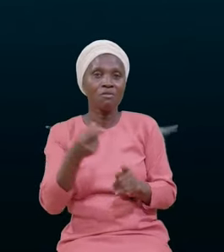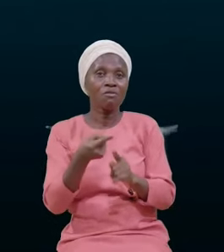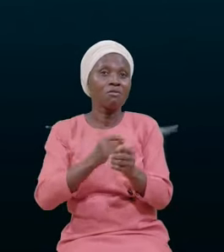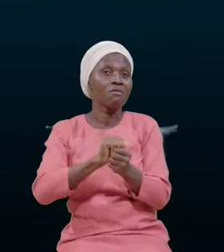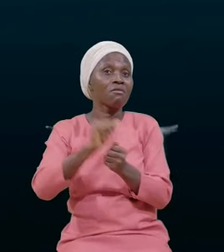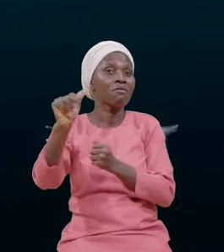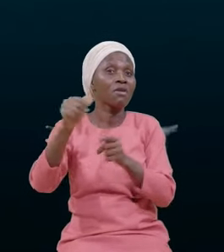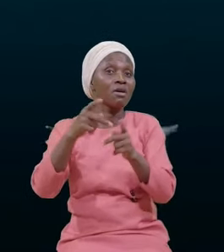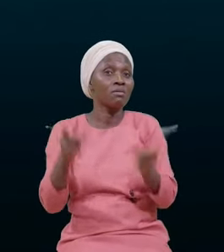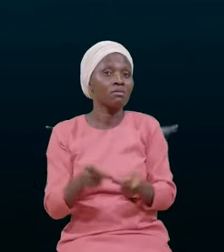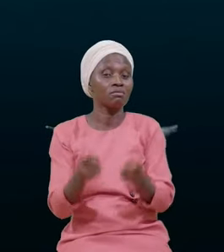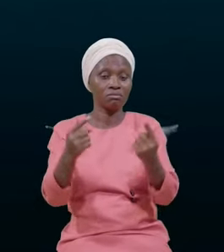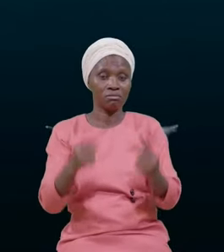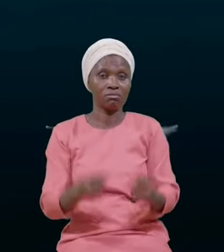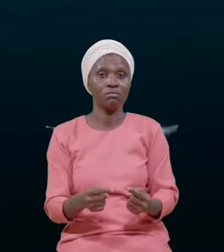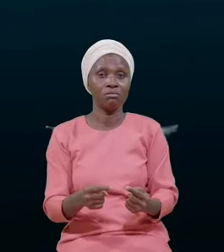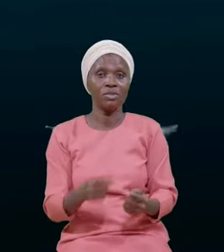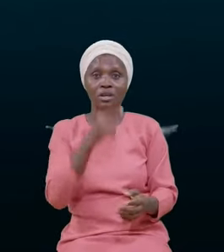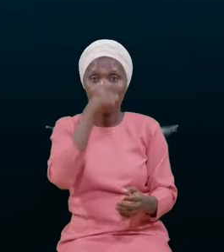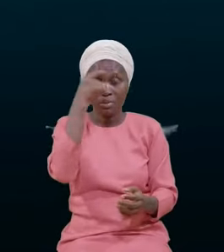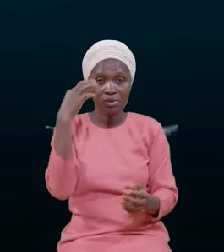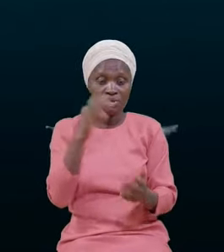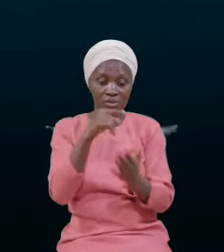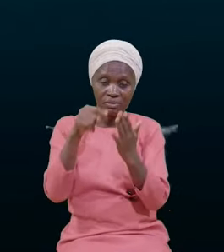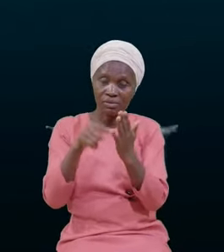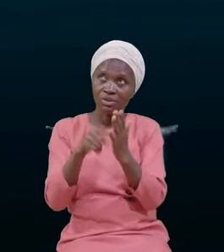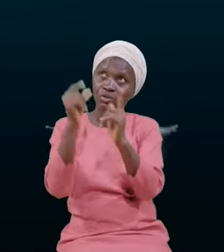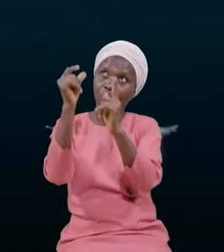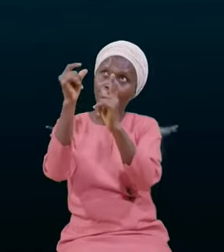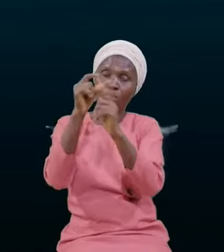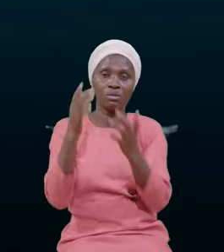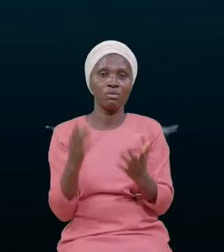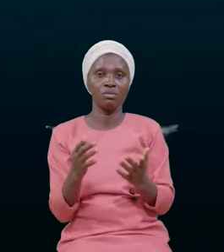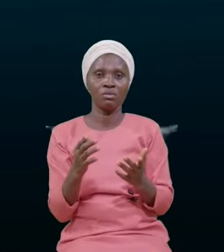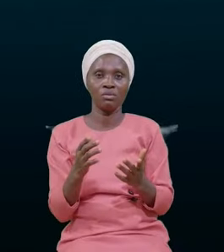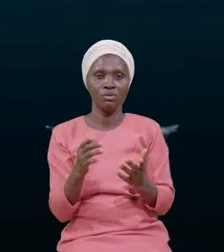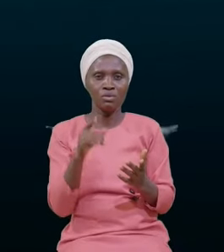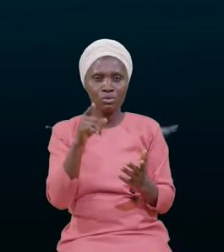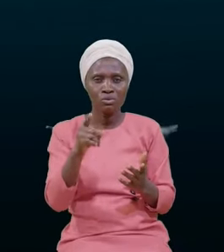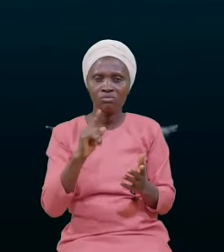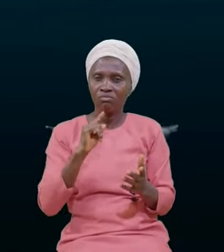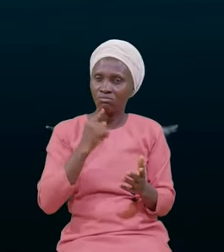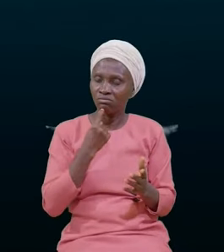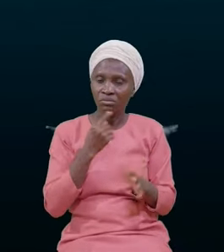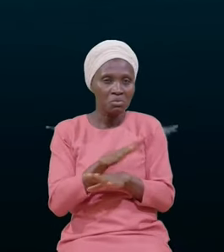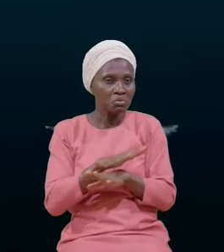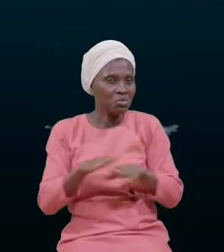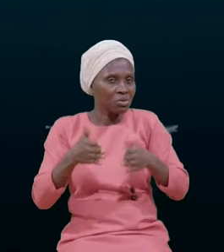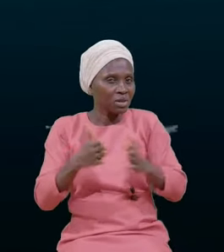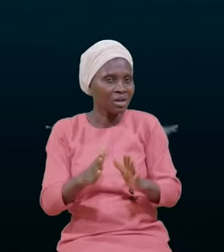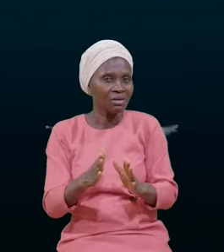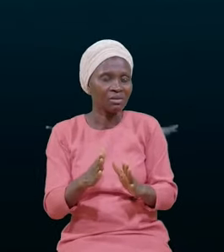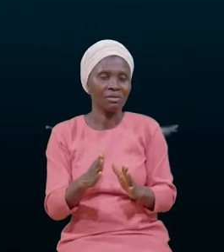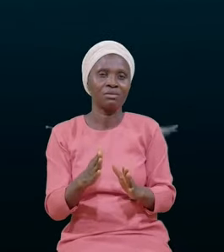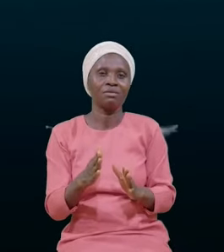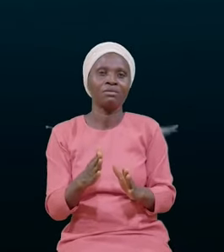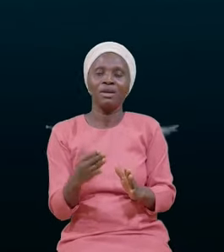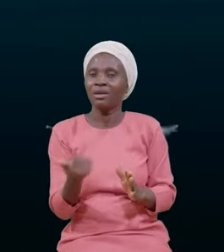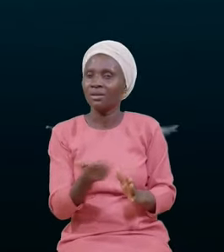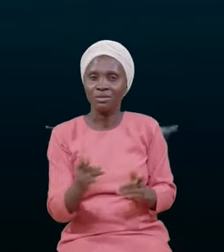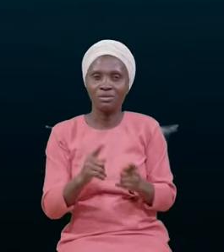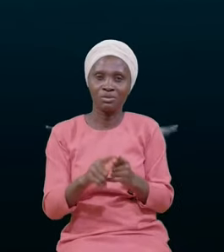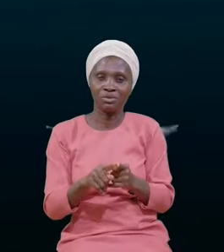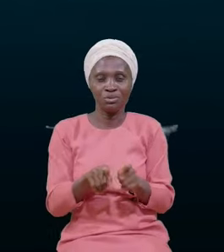word don't come here and be malingering you allow so many things to distract your heart distract your mind distract